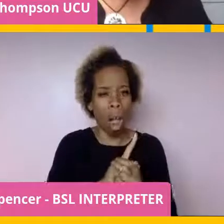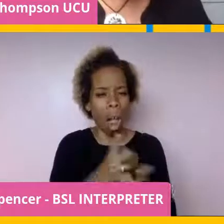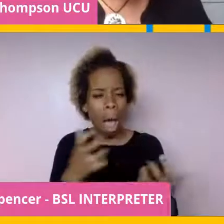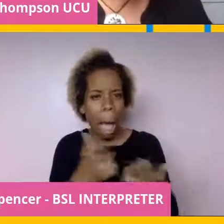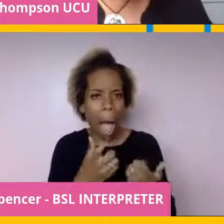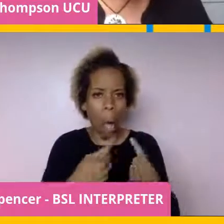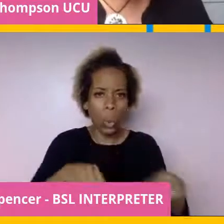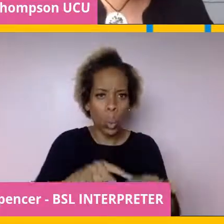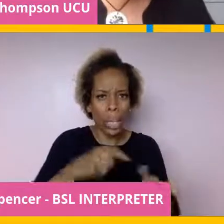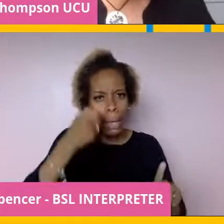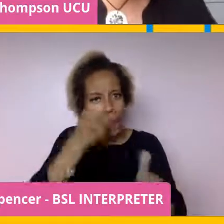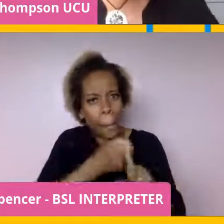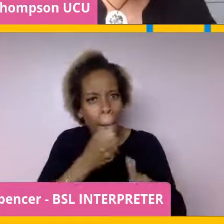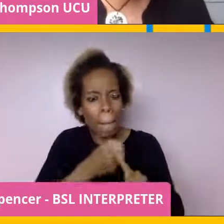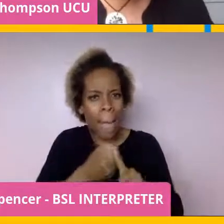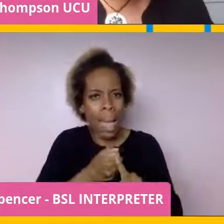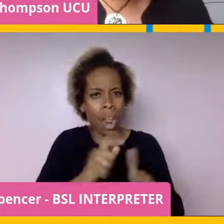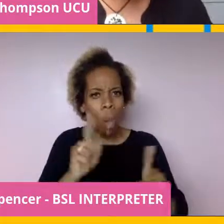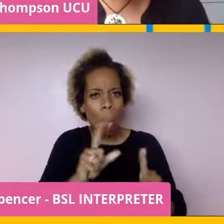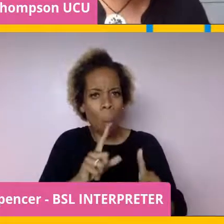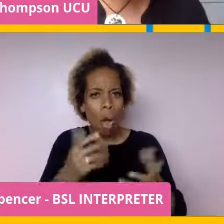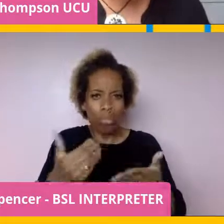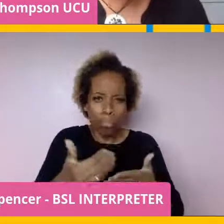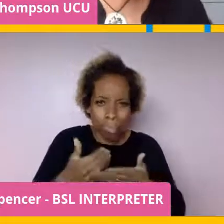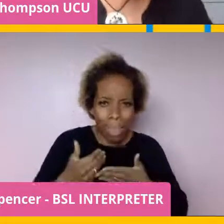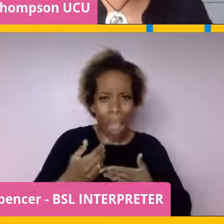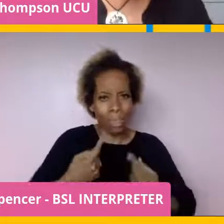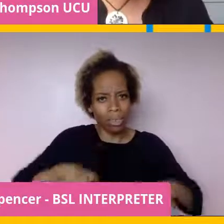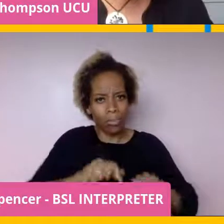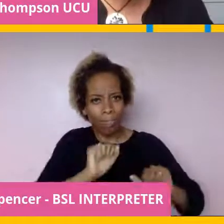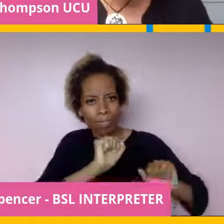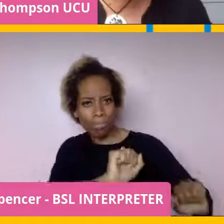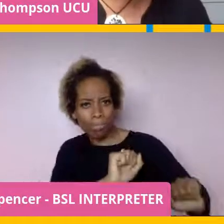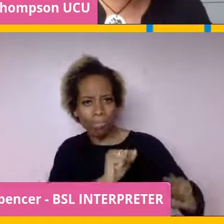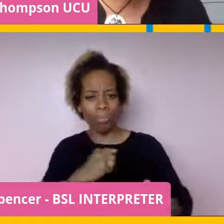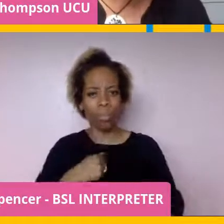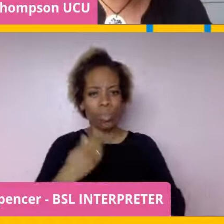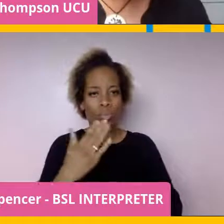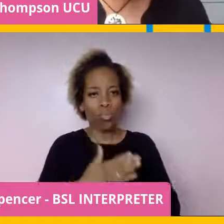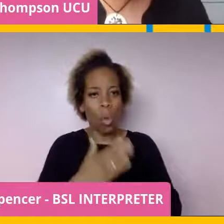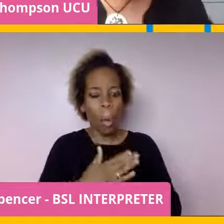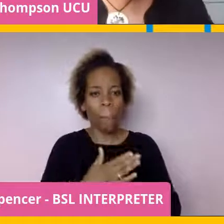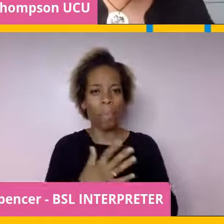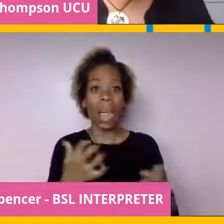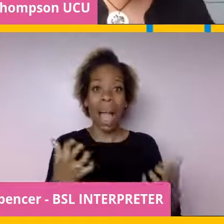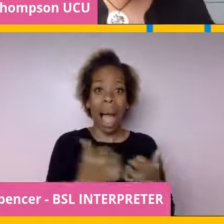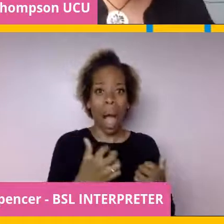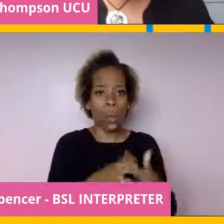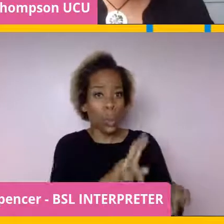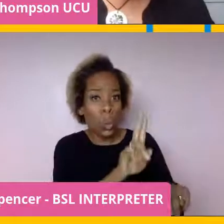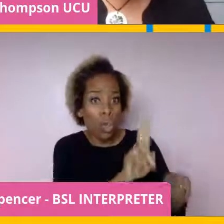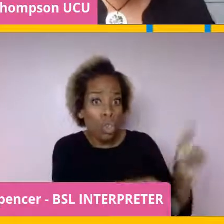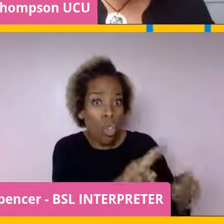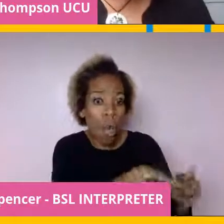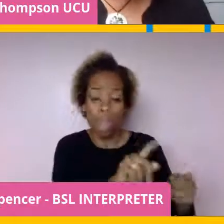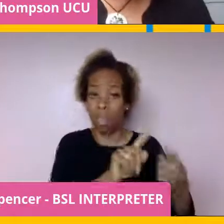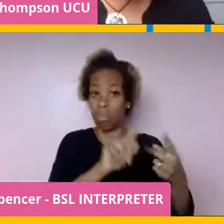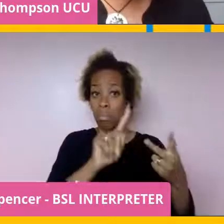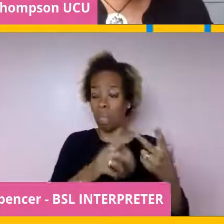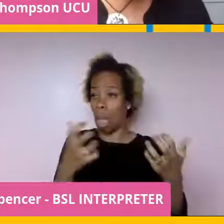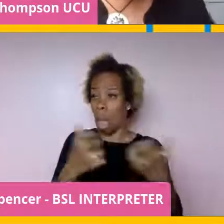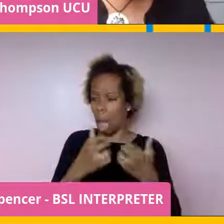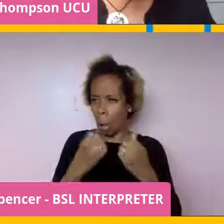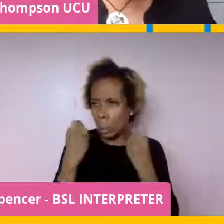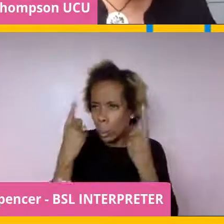fight to protect jobs. So there's stuff about reading accounts, there's stuff about how to do a survey well, there's going to be stuff about how to